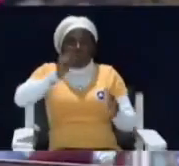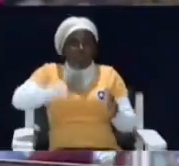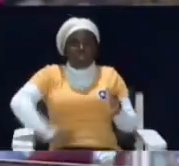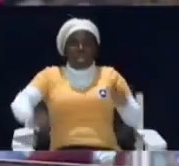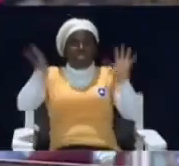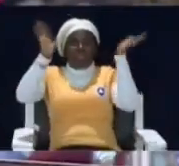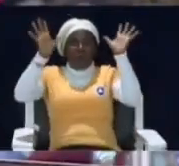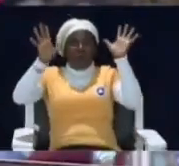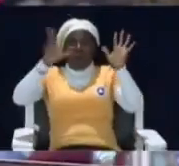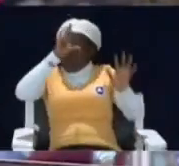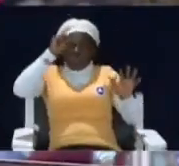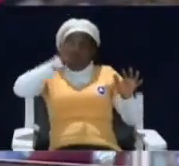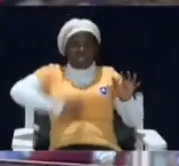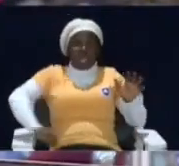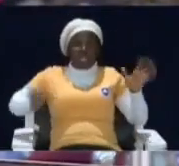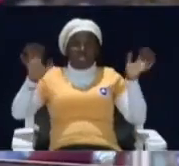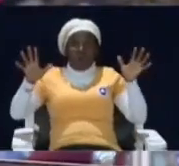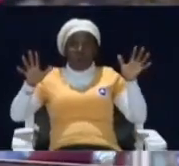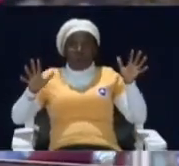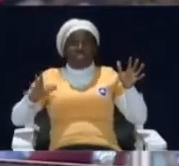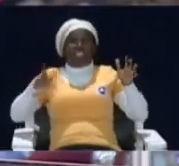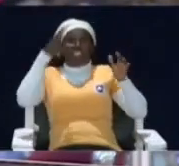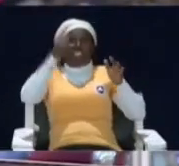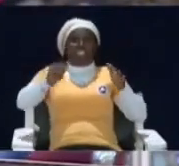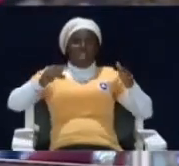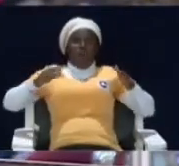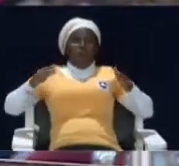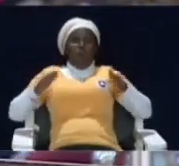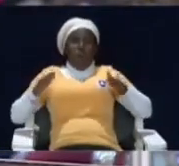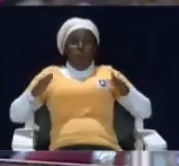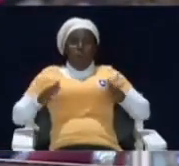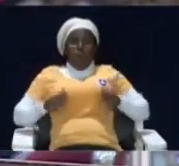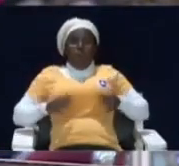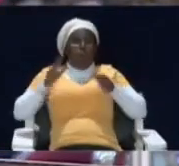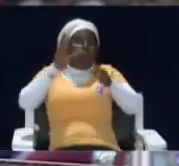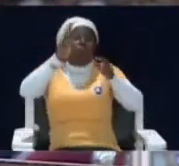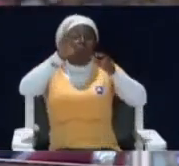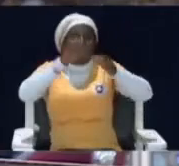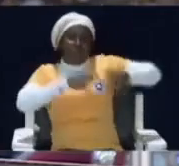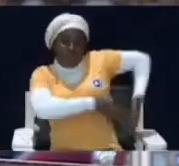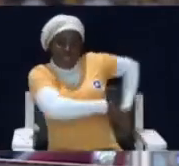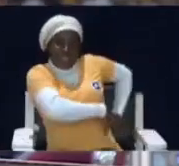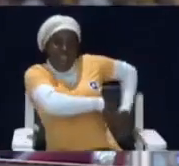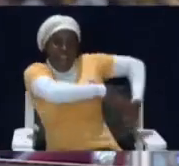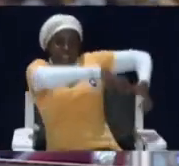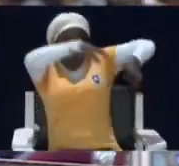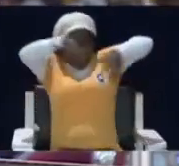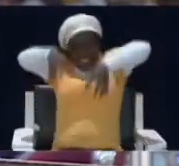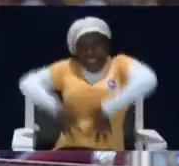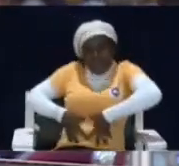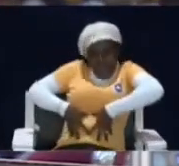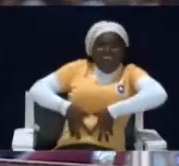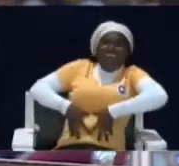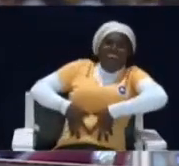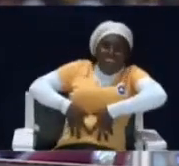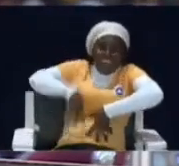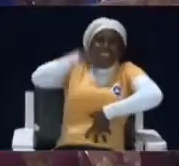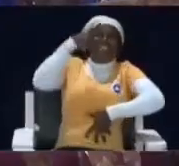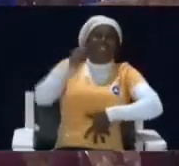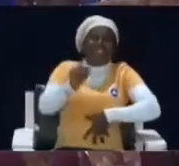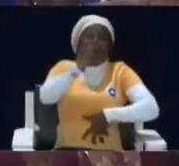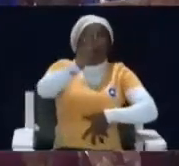no surgery, the womb now came back to where it should be. And she brought forth God of